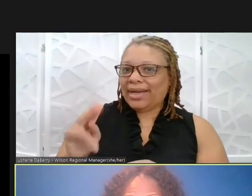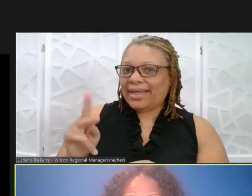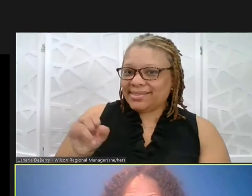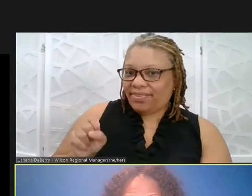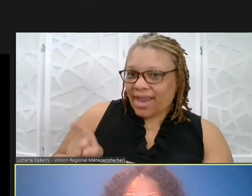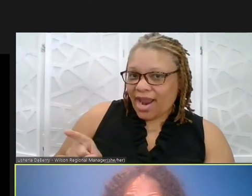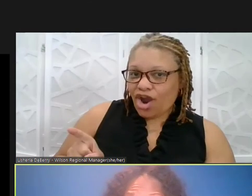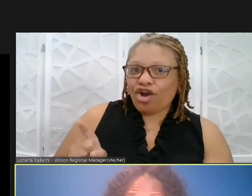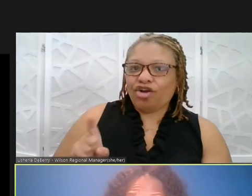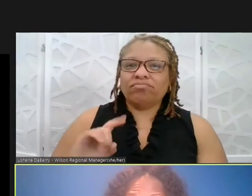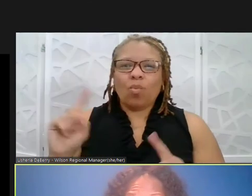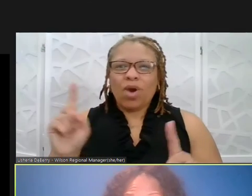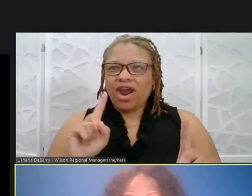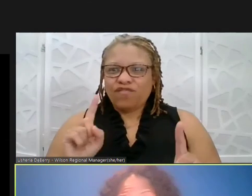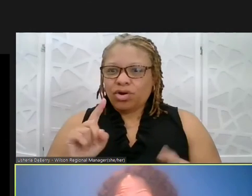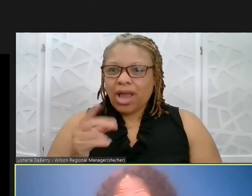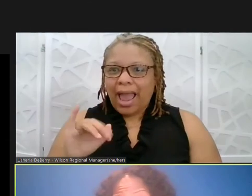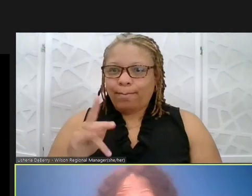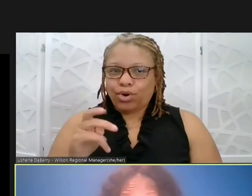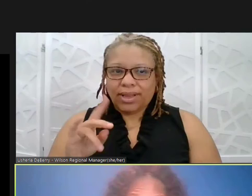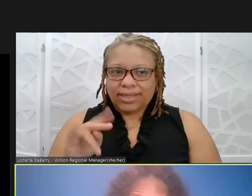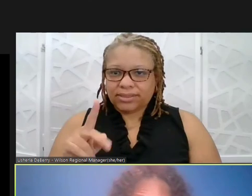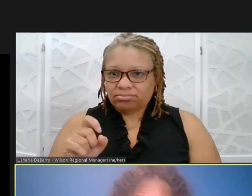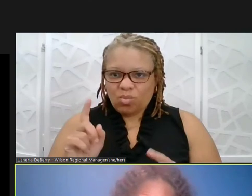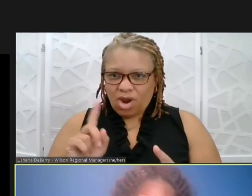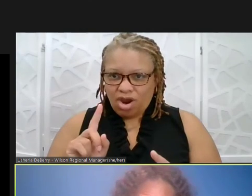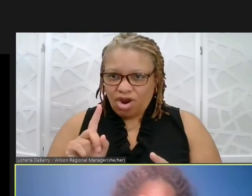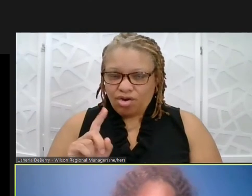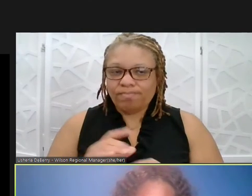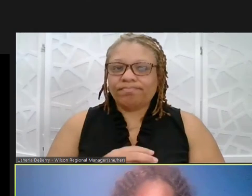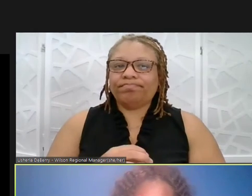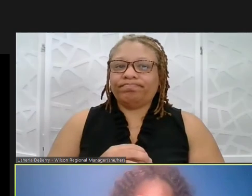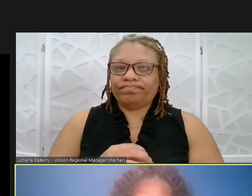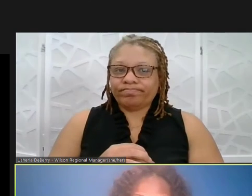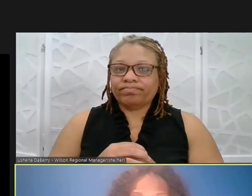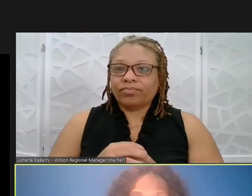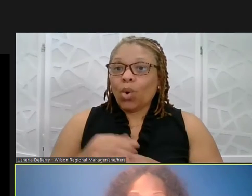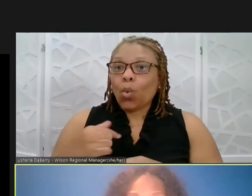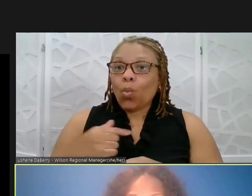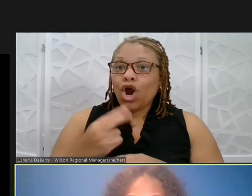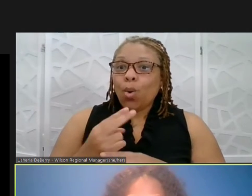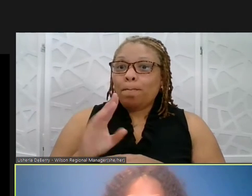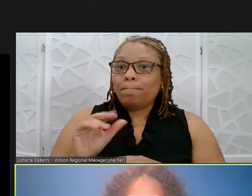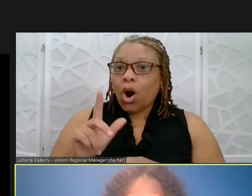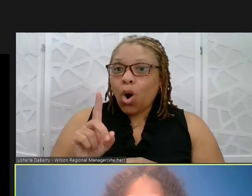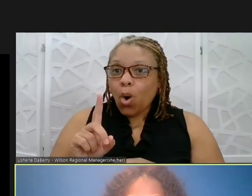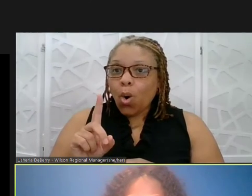If you put hyperlinks in the chat, they have to let them know hyperlinks are in the chat.